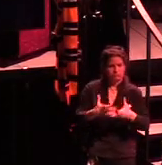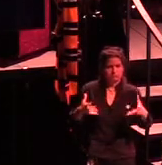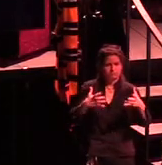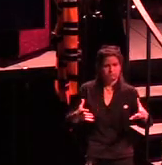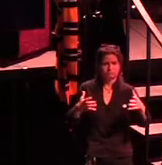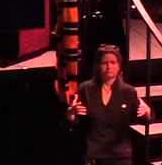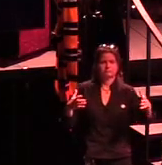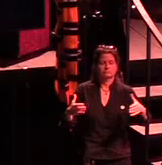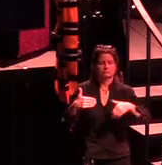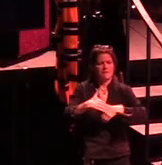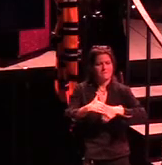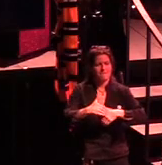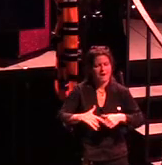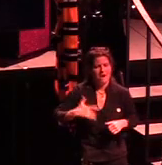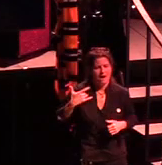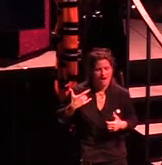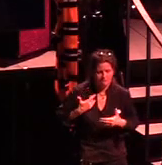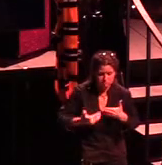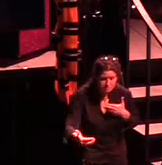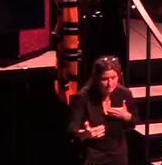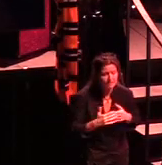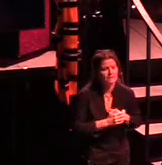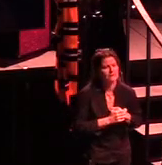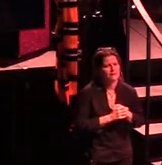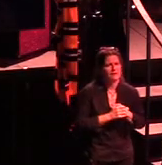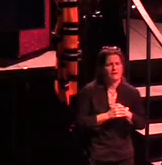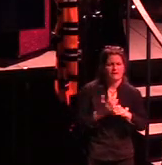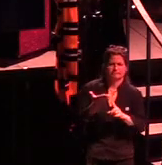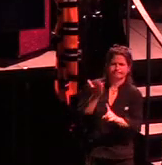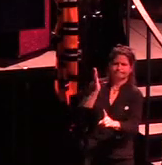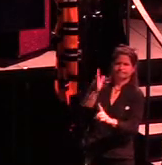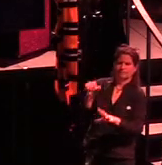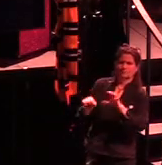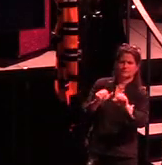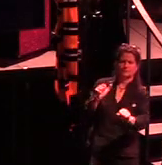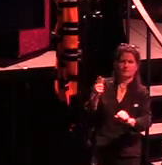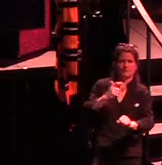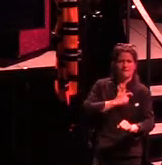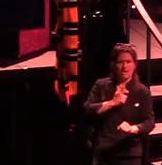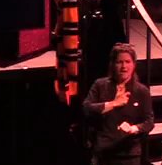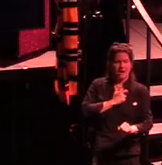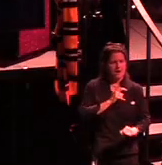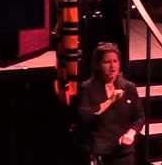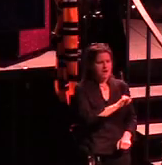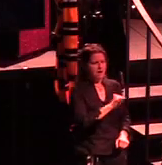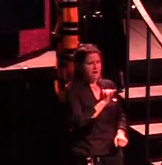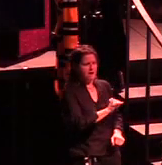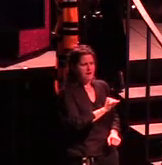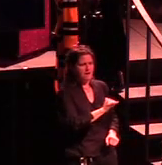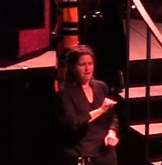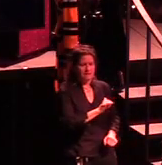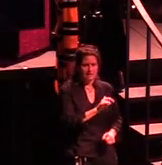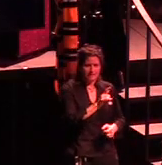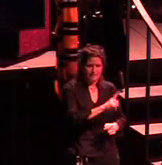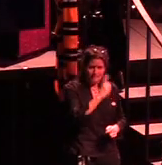I began I started to notice the fear that crept in with them fear of me biscuit was I drunk